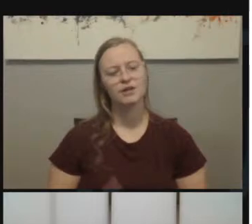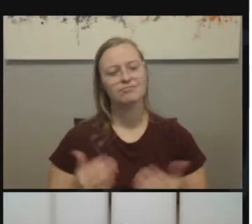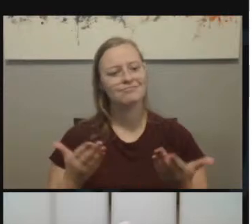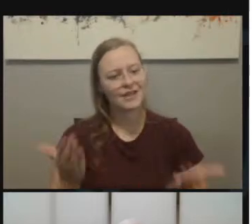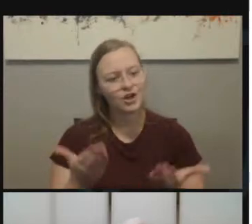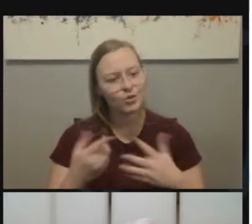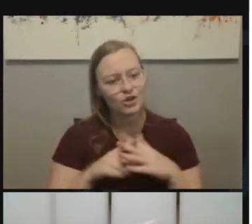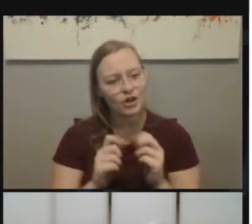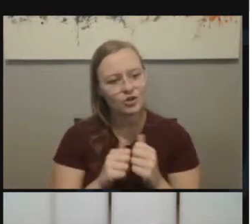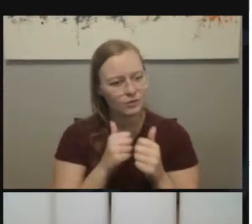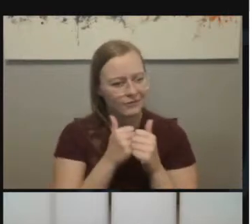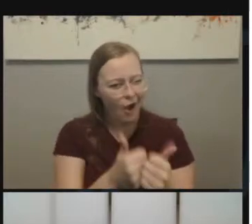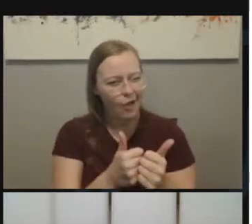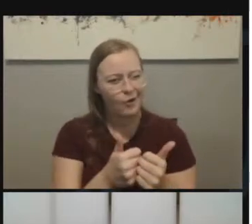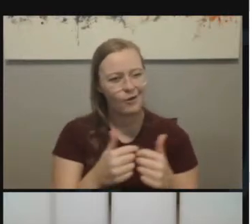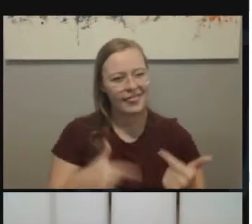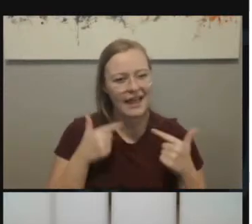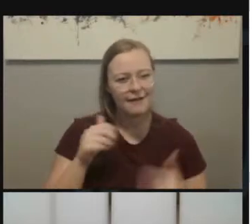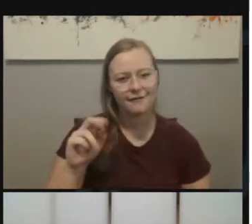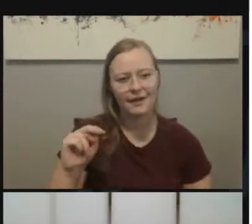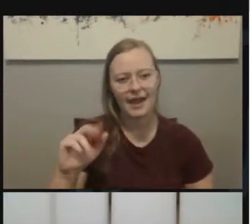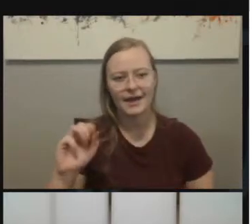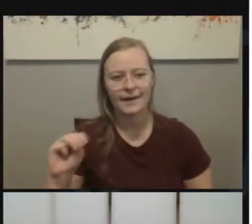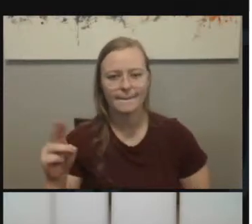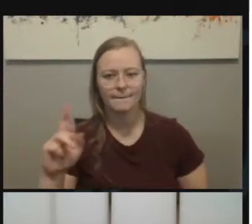Scene 5, perhaps